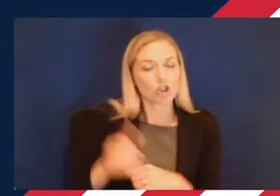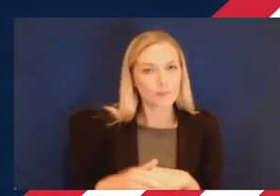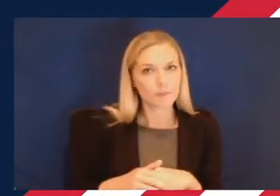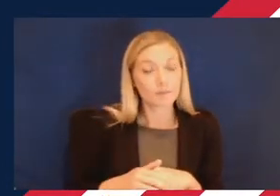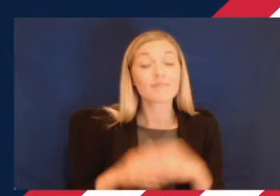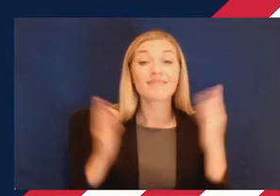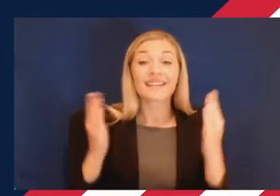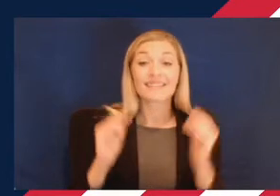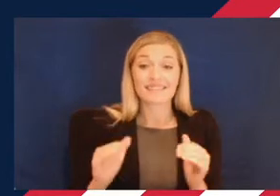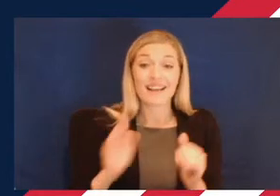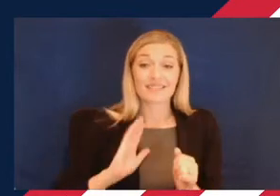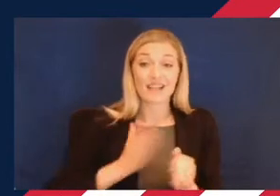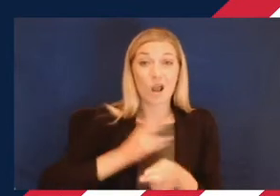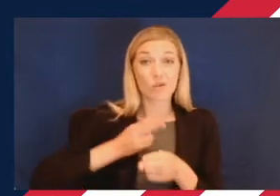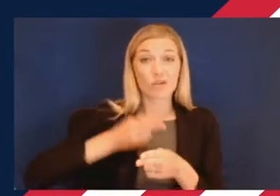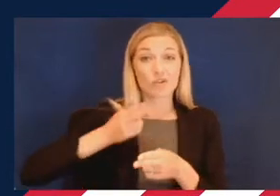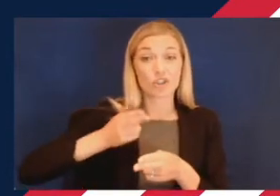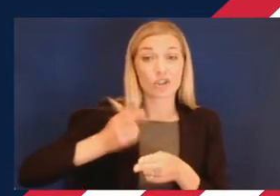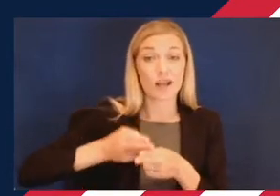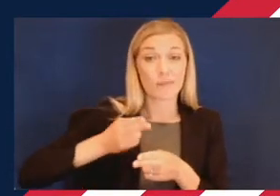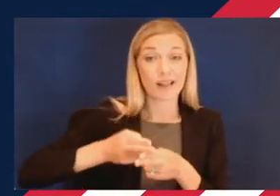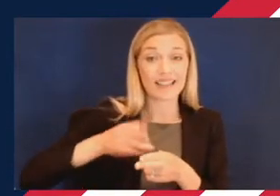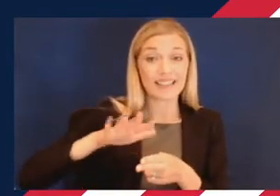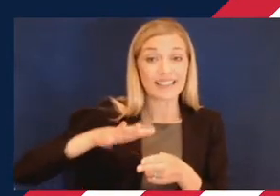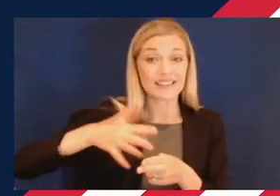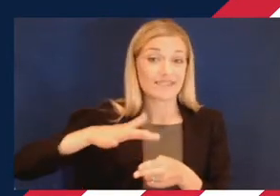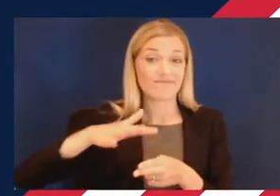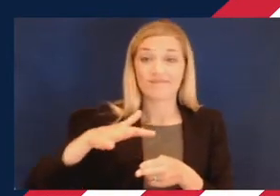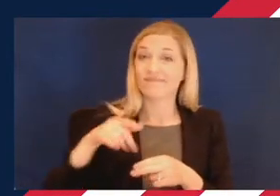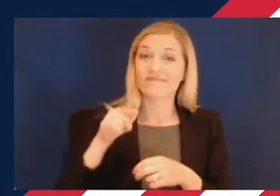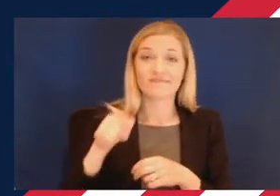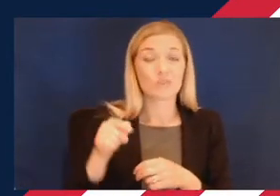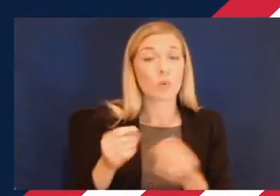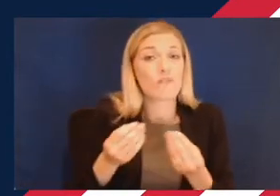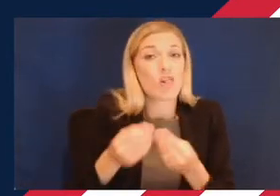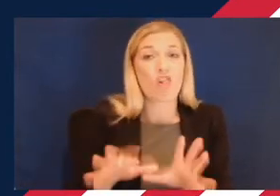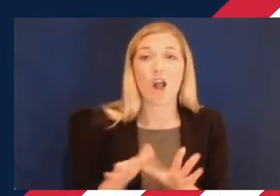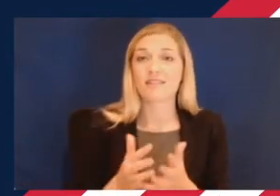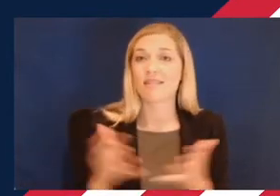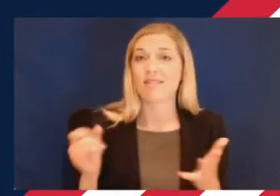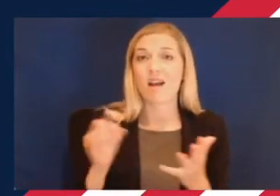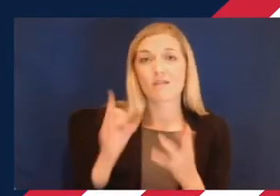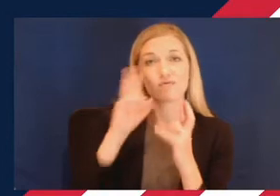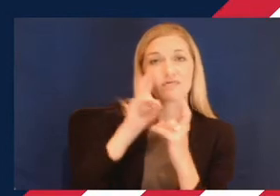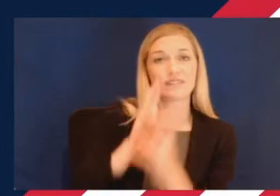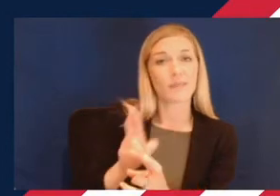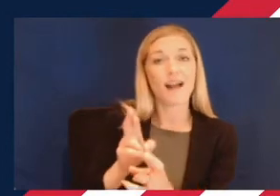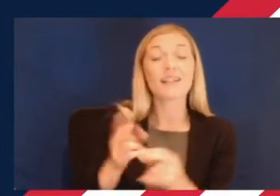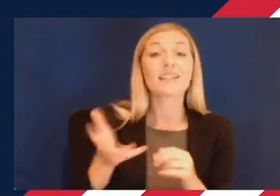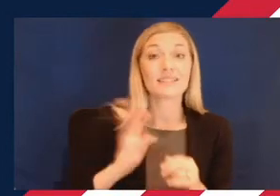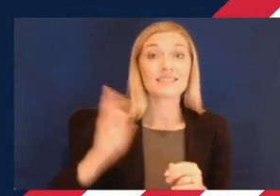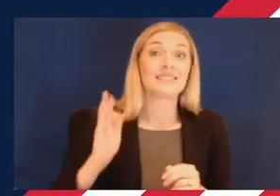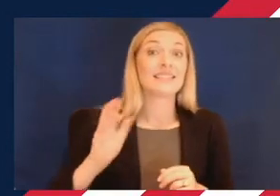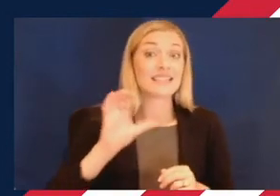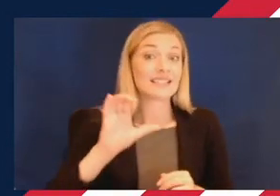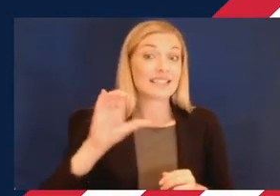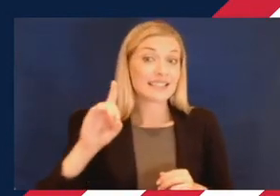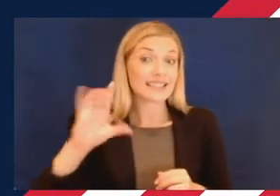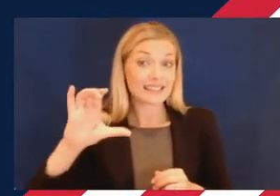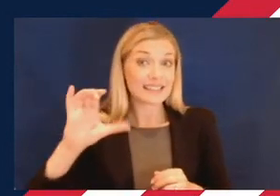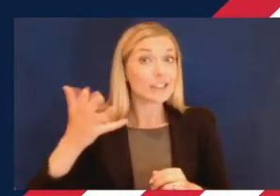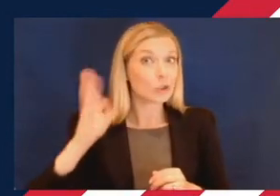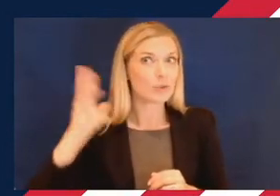credibility domestically. CDC used to be the gold standard around the world to look at for infectious disease reporting